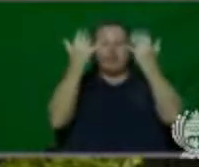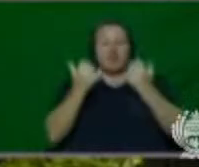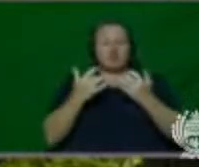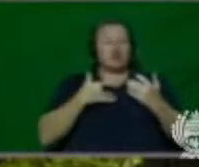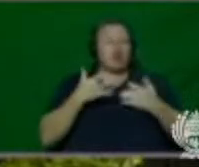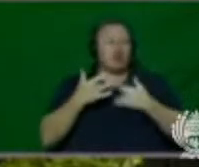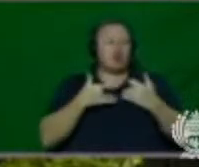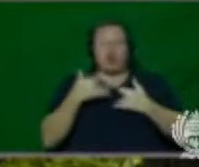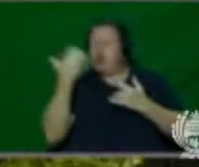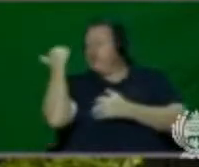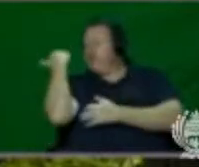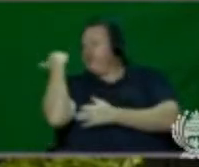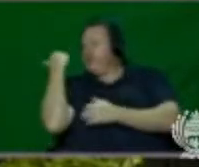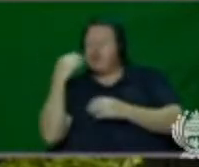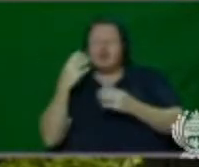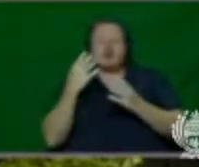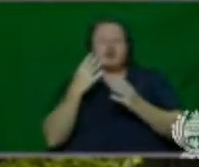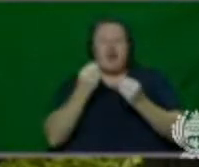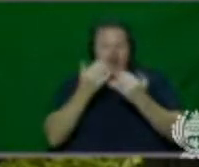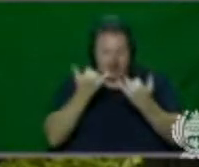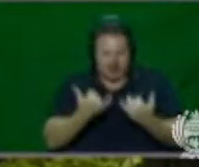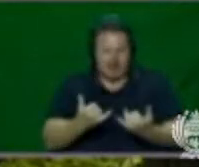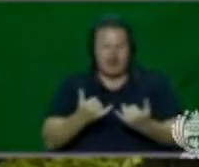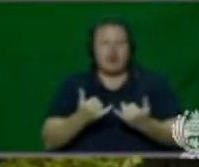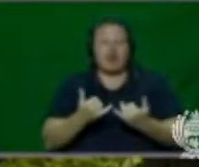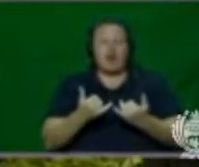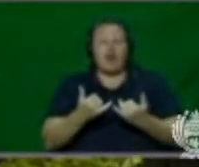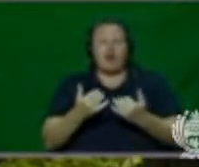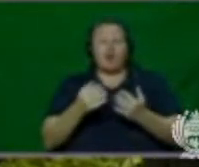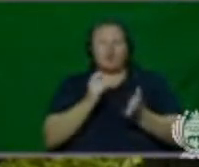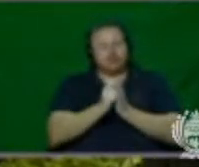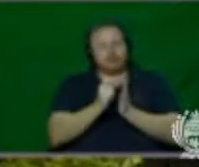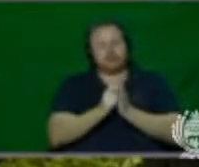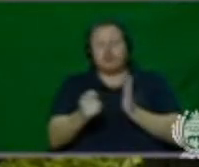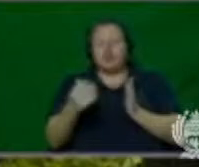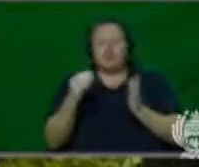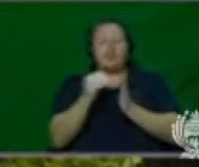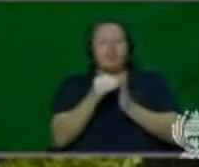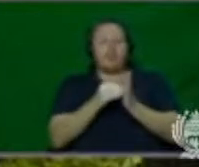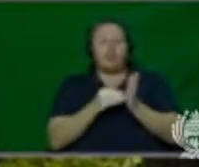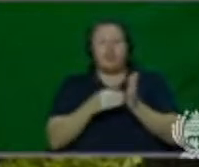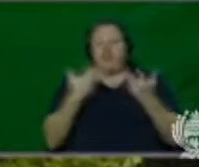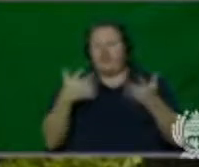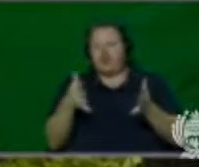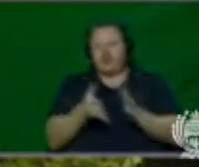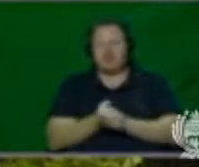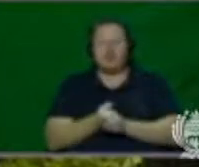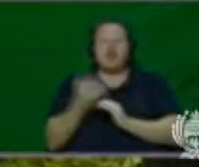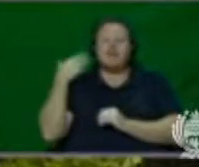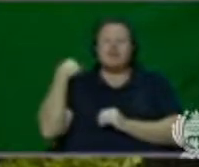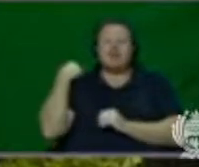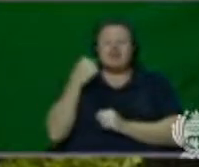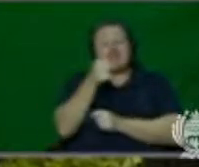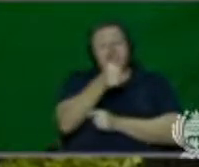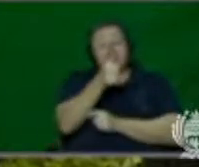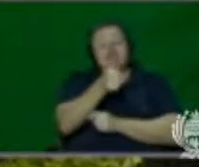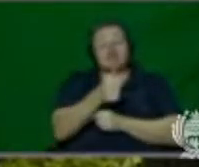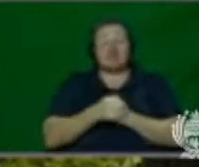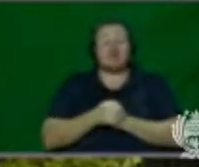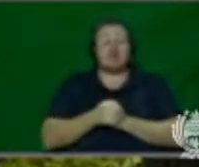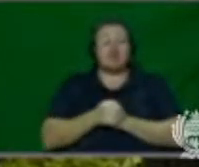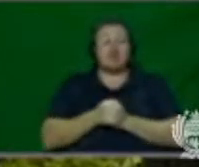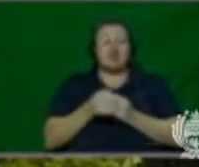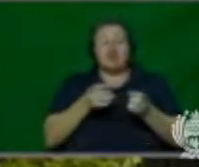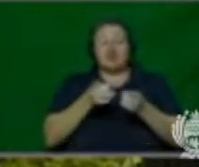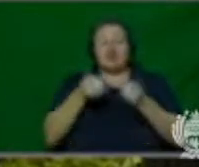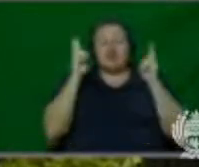then and have noted the concerns as they have been raised now. And I will leave it to the minister to then deal